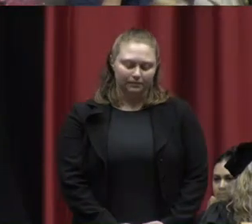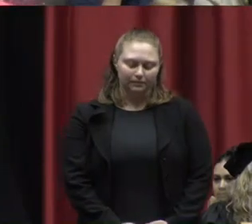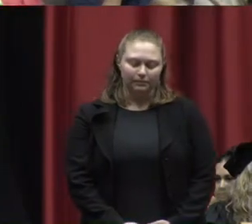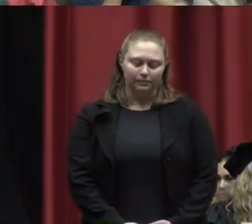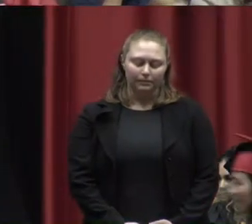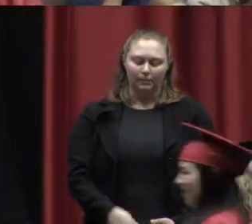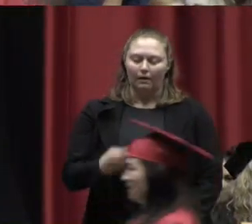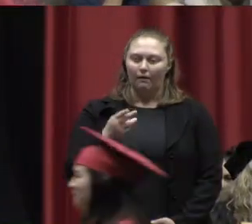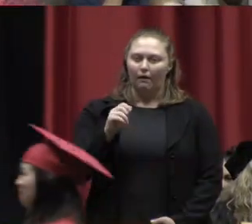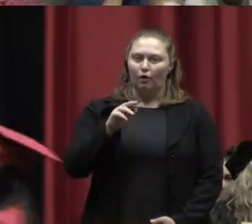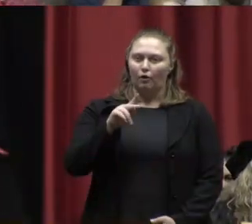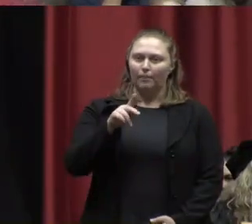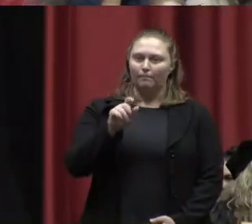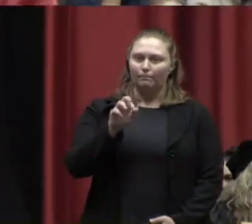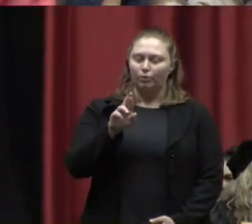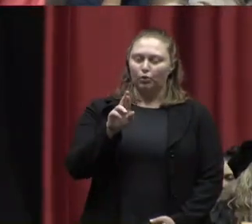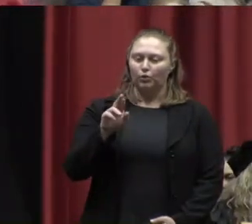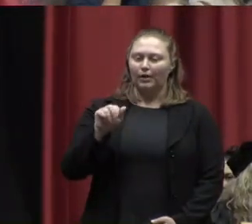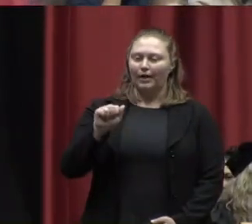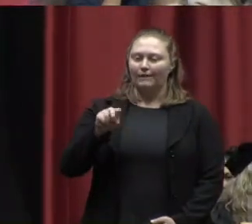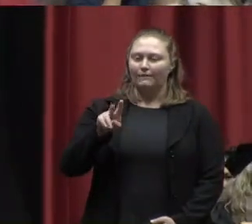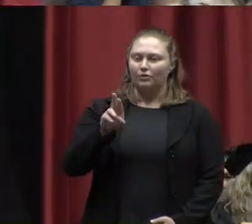Jorge Becerra Huizar.